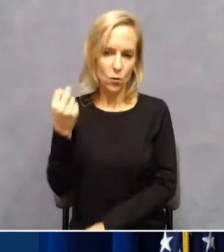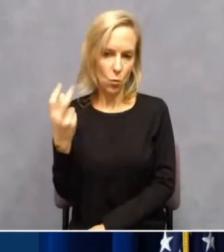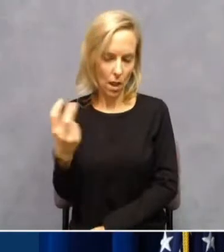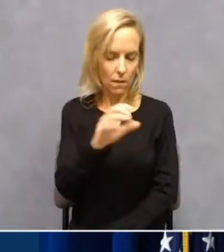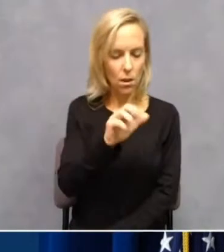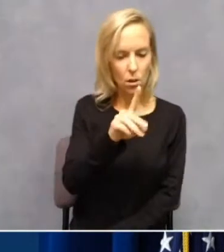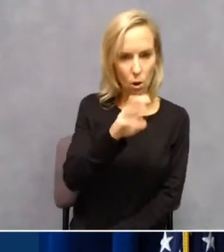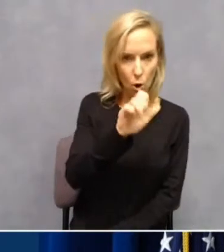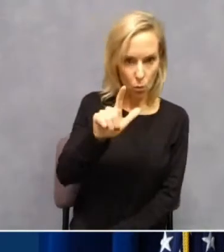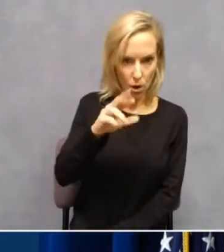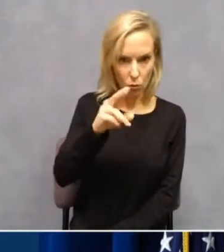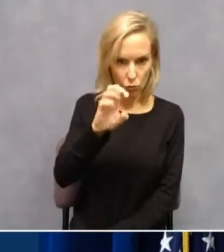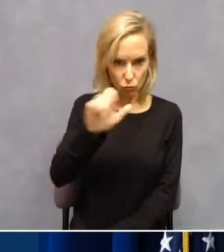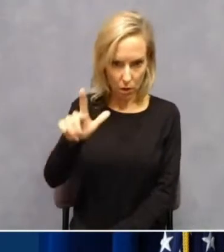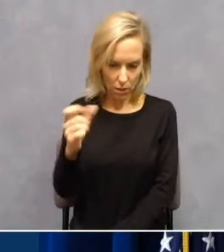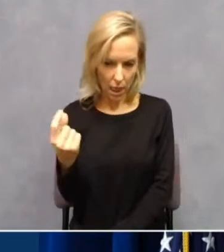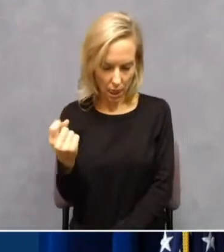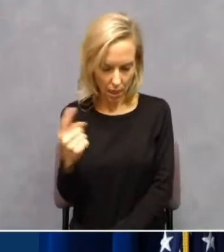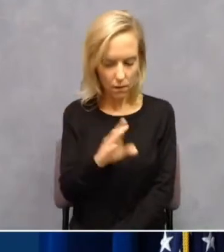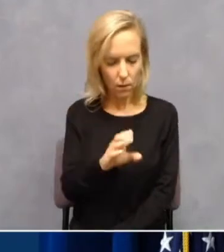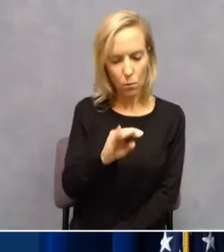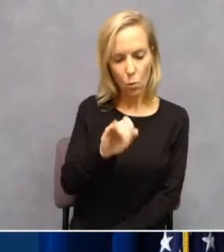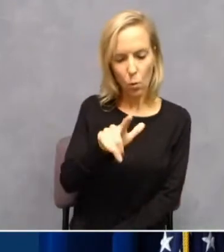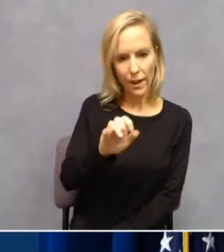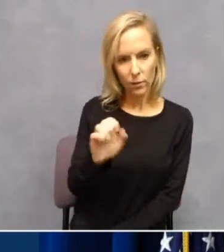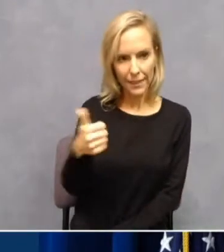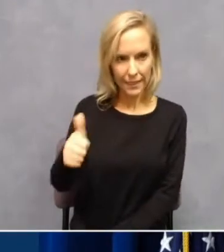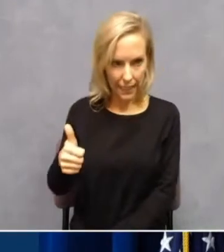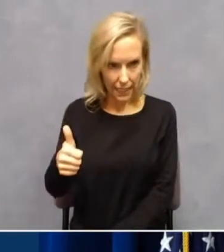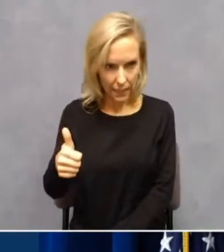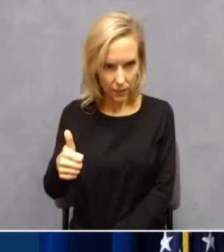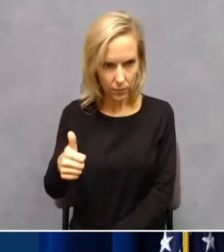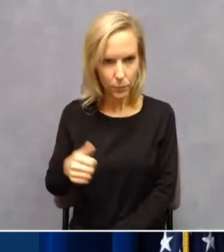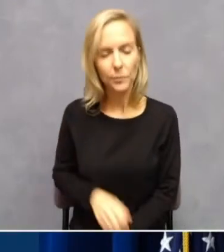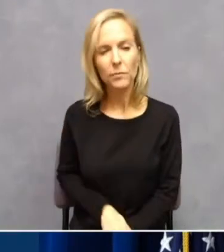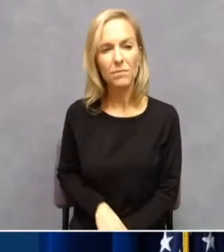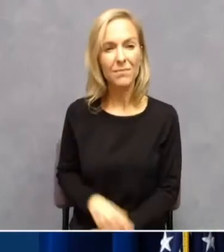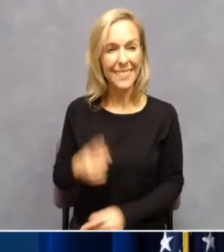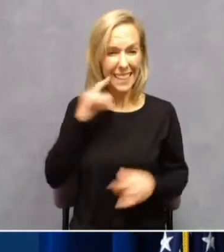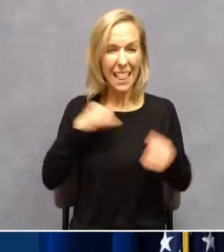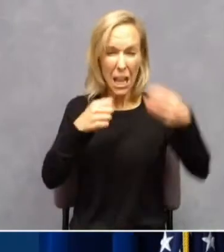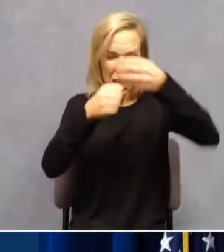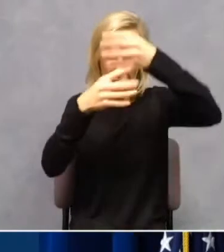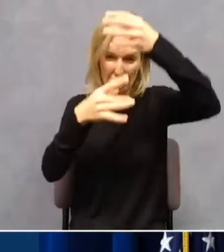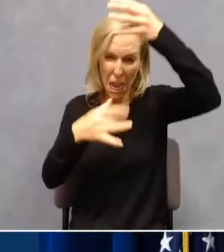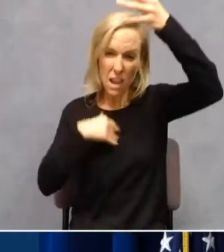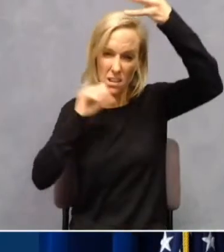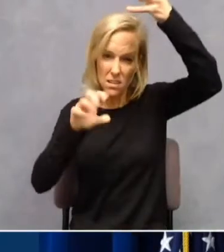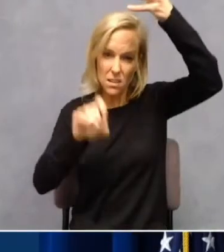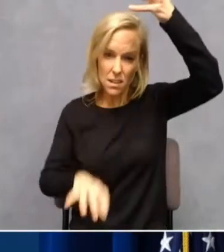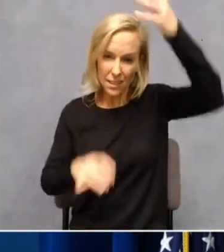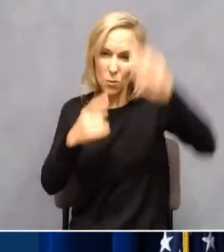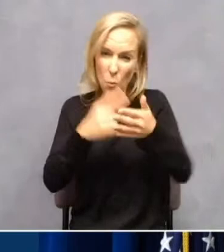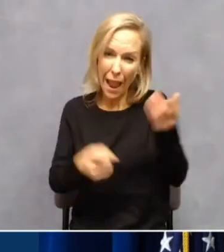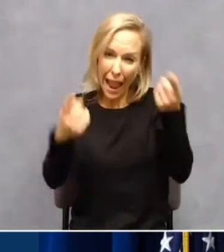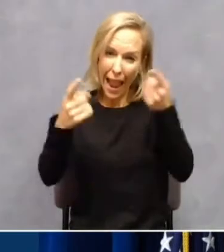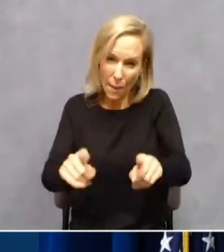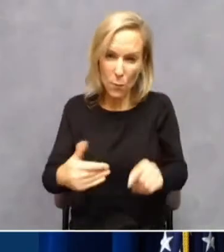Russell 11, and Boyle 10. And if that sounded like a long list, that's what happens when you have 1,300